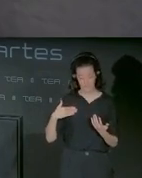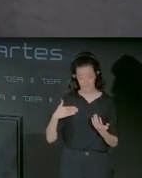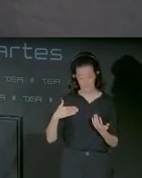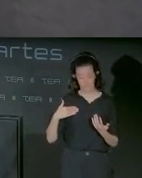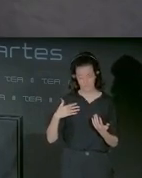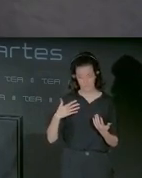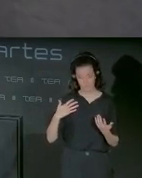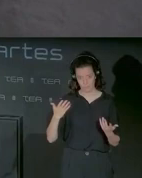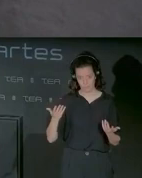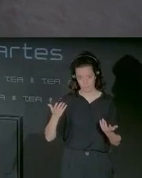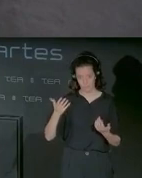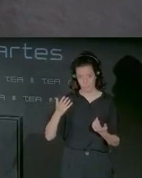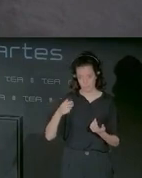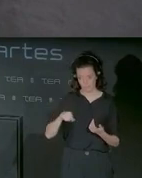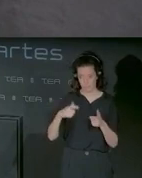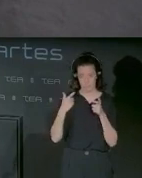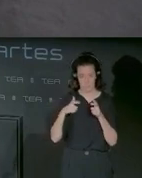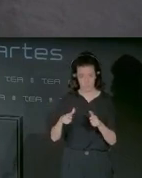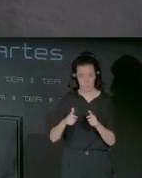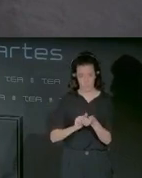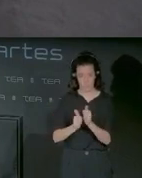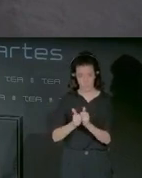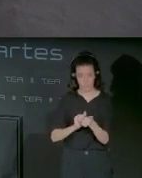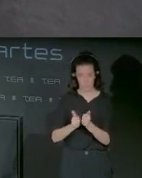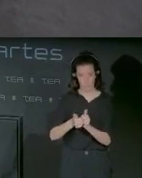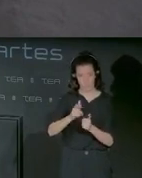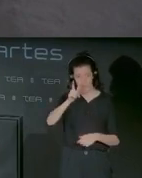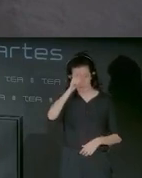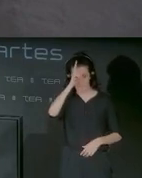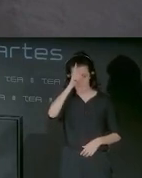of course there's a funding, but we realized funding is not everything.